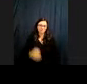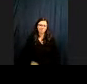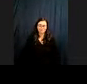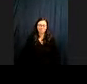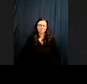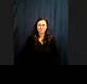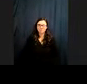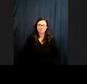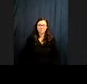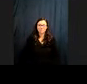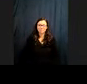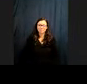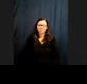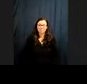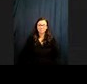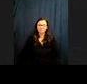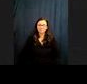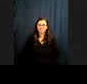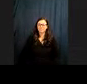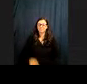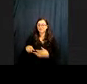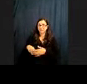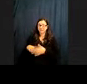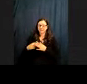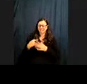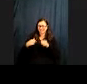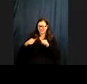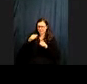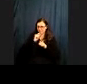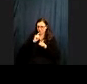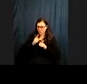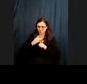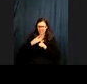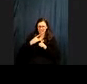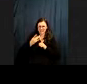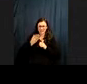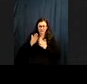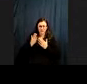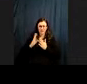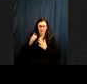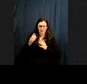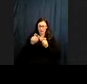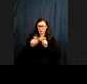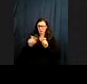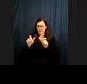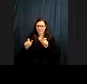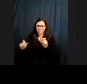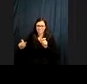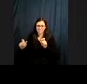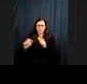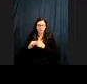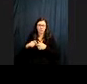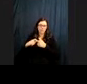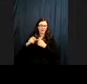Yeah. At first, I wasn't sure I liked the way you break up the phrases with a pause or a